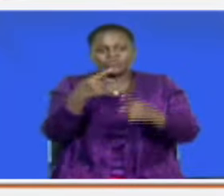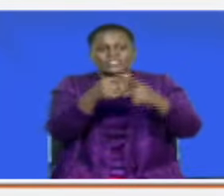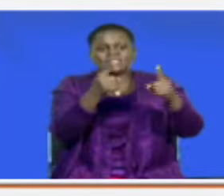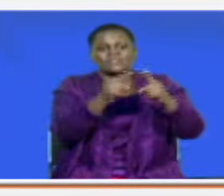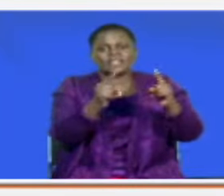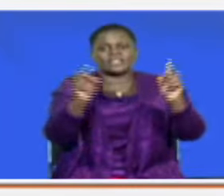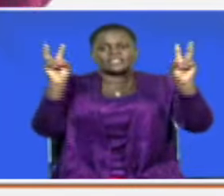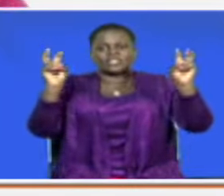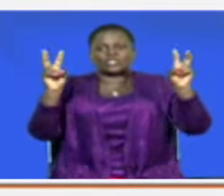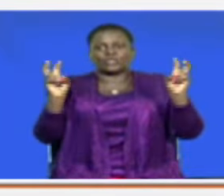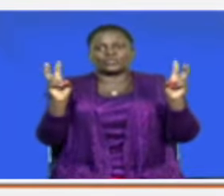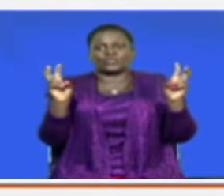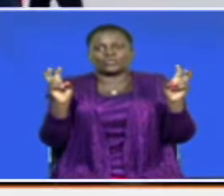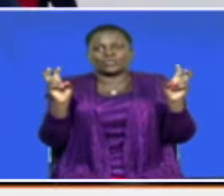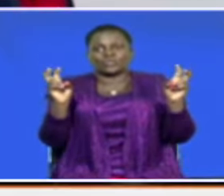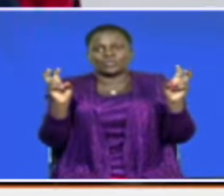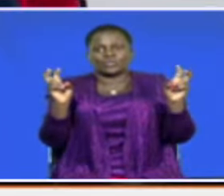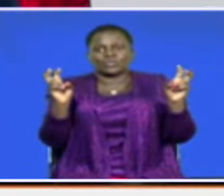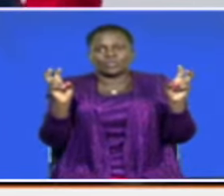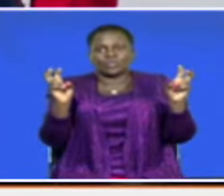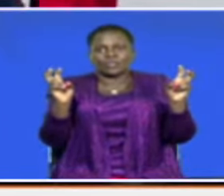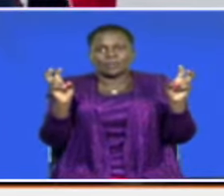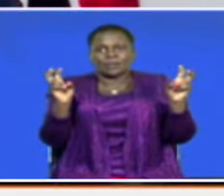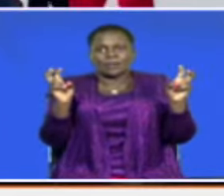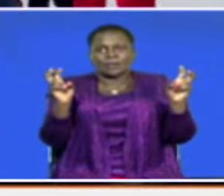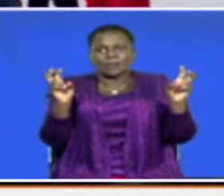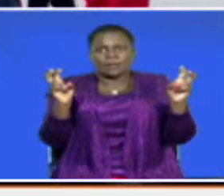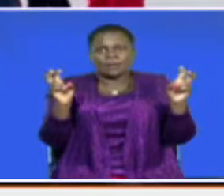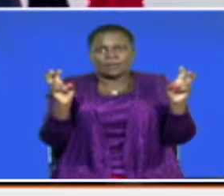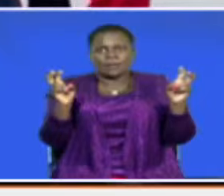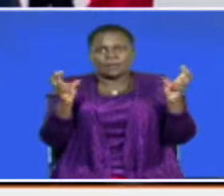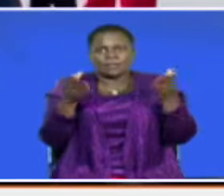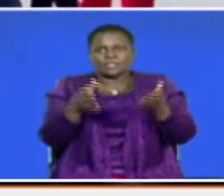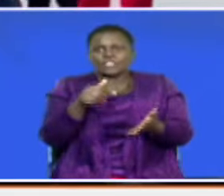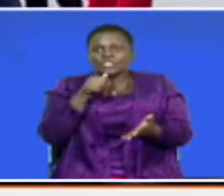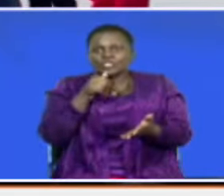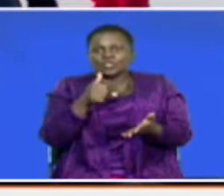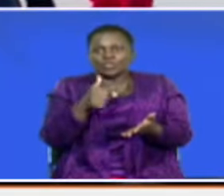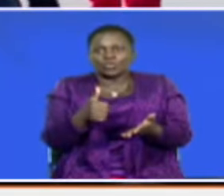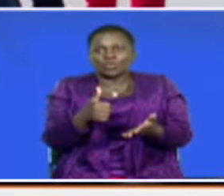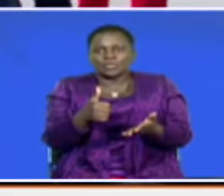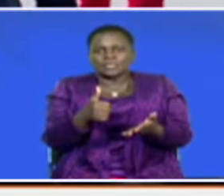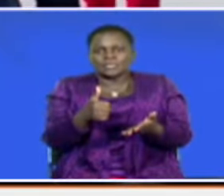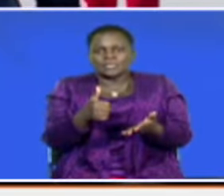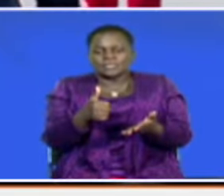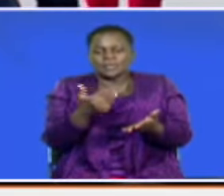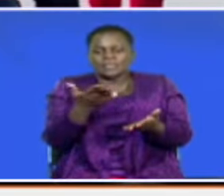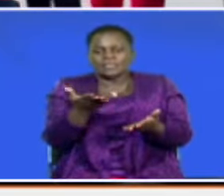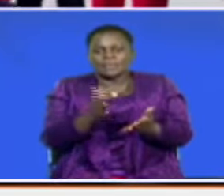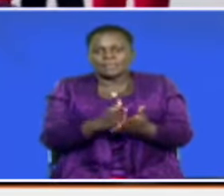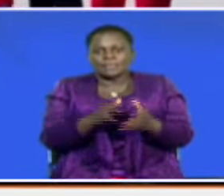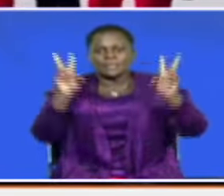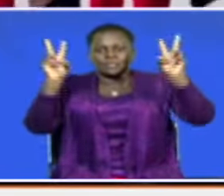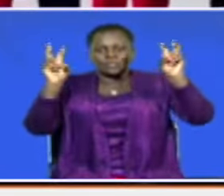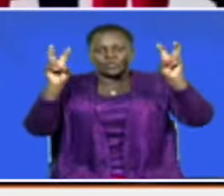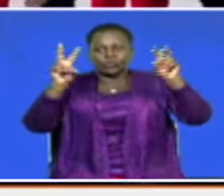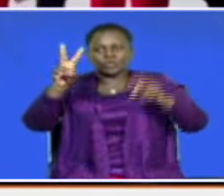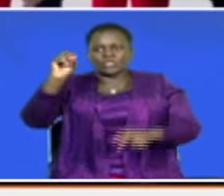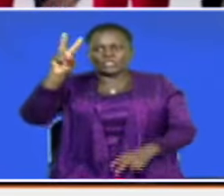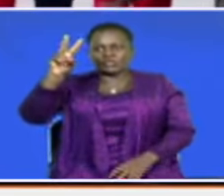the number of positive tests we have in a certain year. So that is what makes us to be there. The theme for